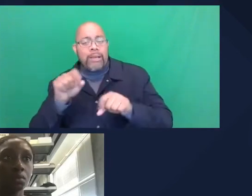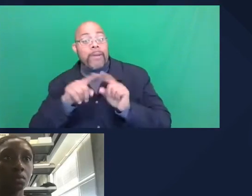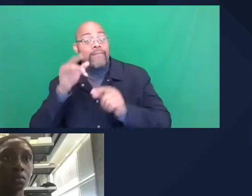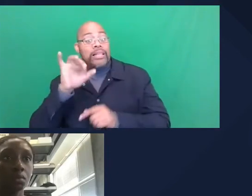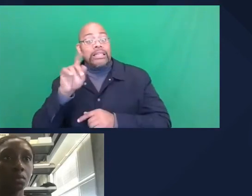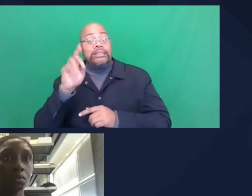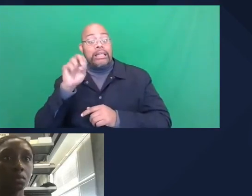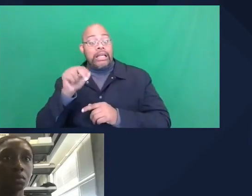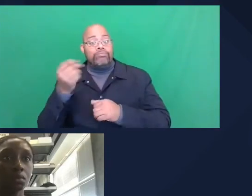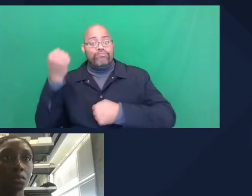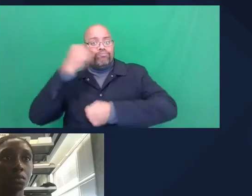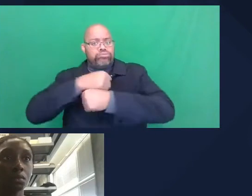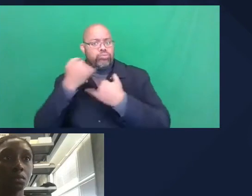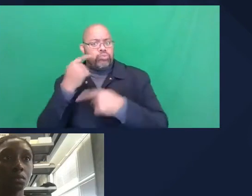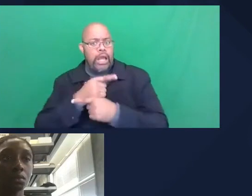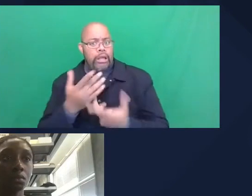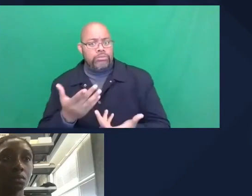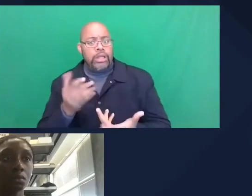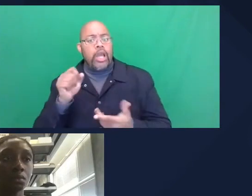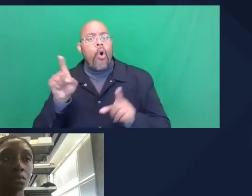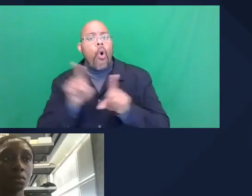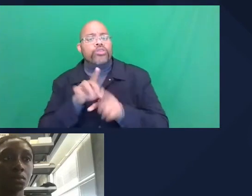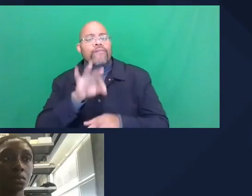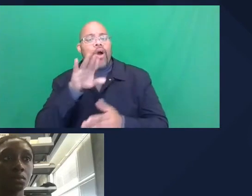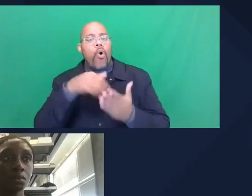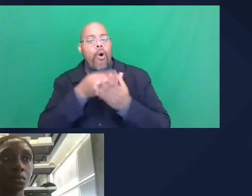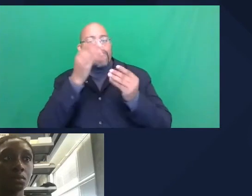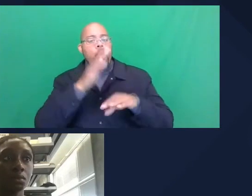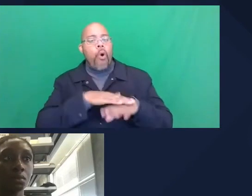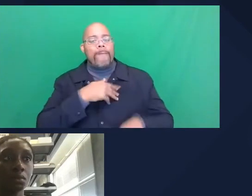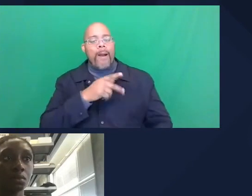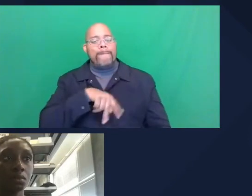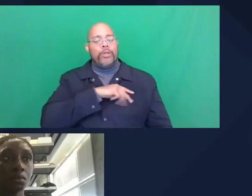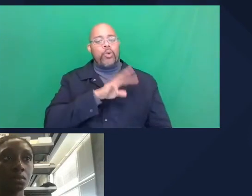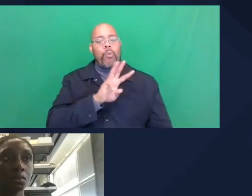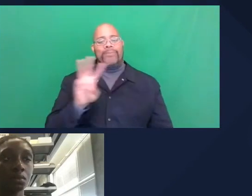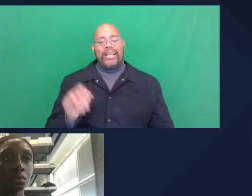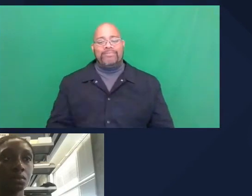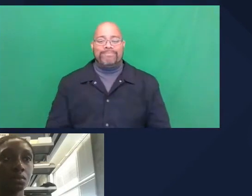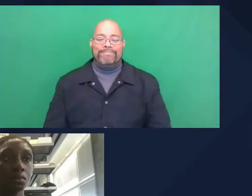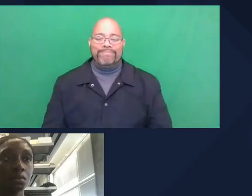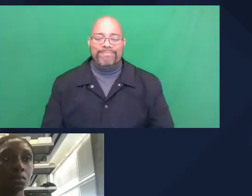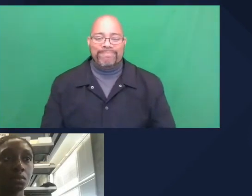LinkedIn was to go down today, they could also find all of that on my personal website.